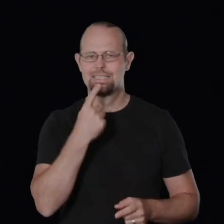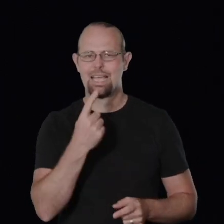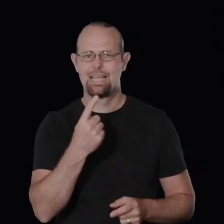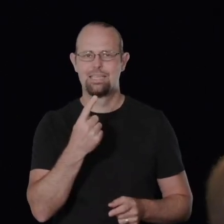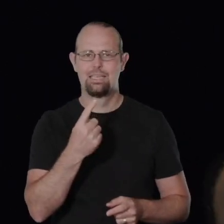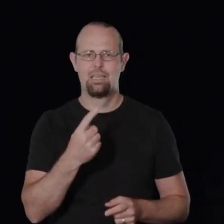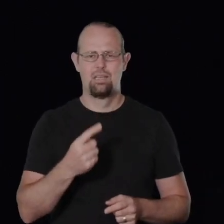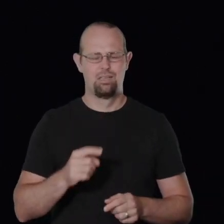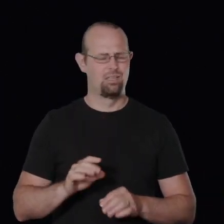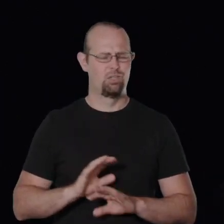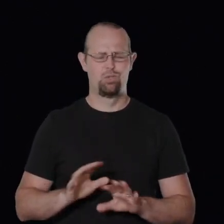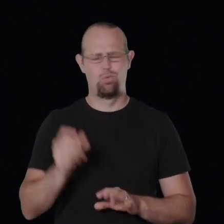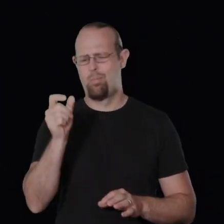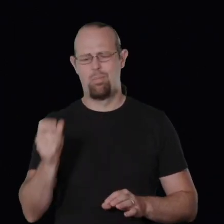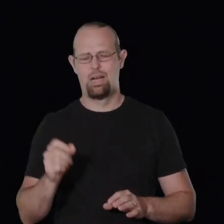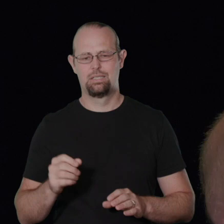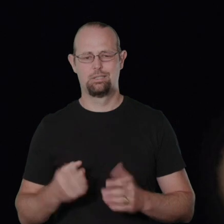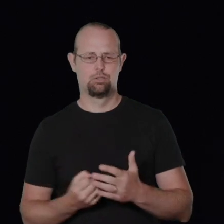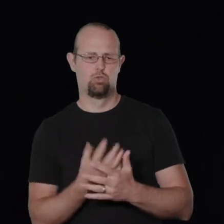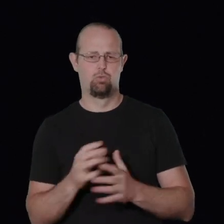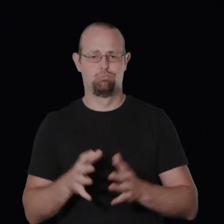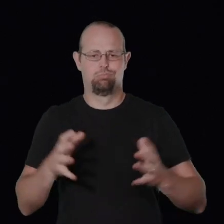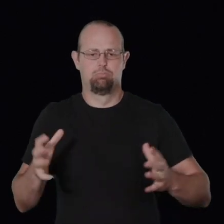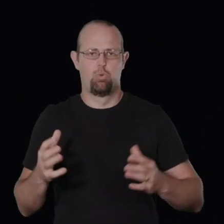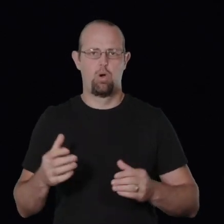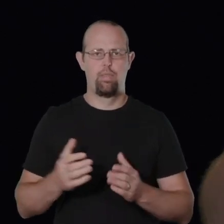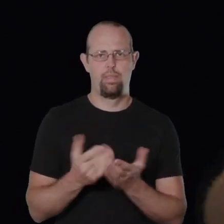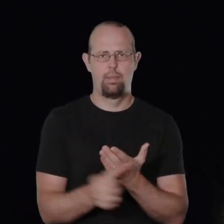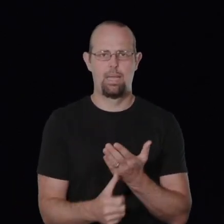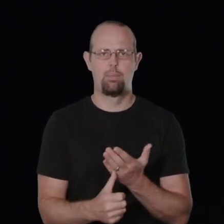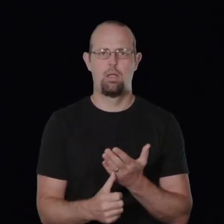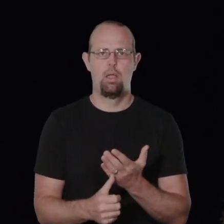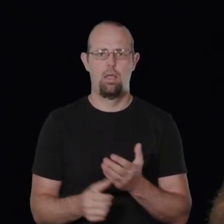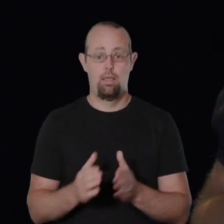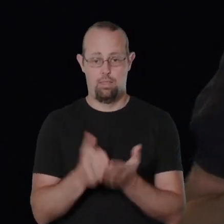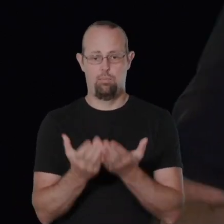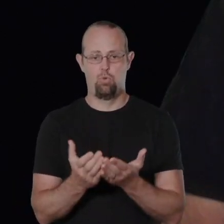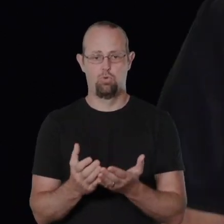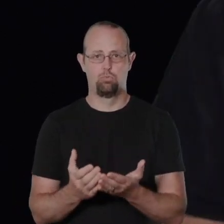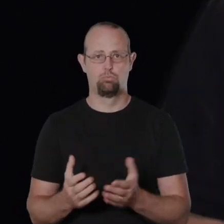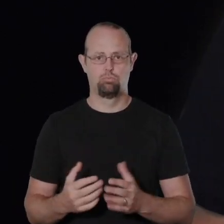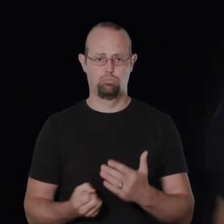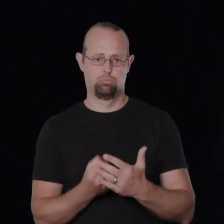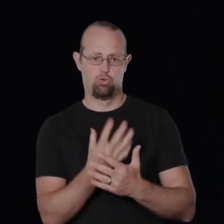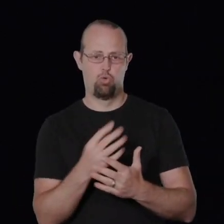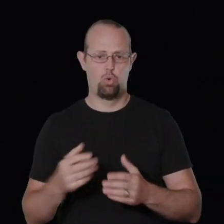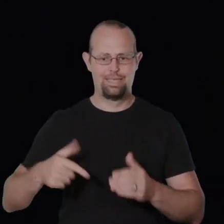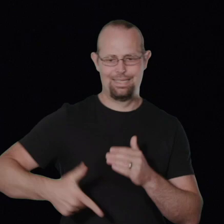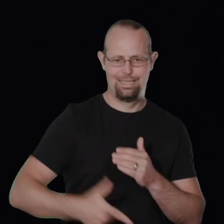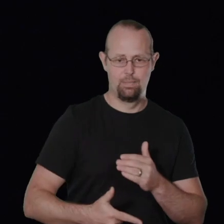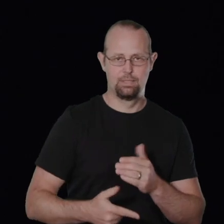scriptures. The book widens and deepens as we do. God's